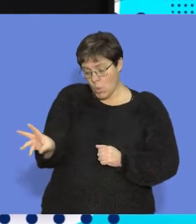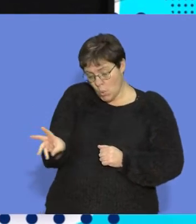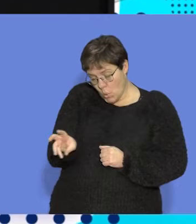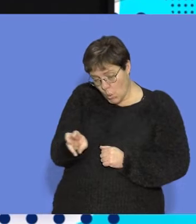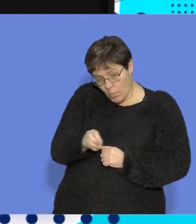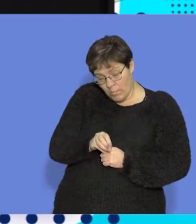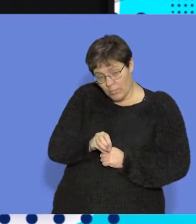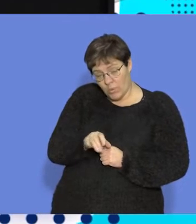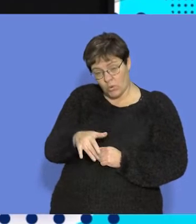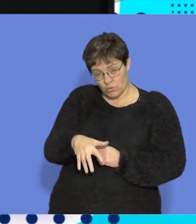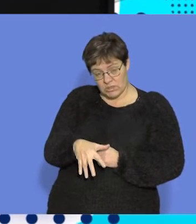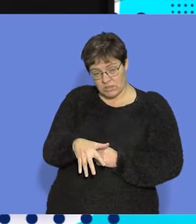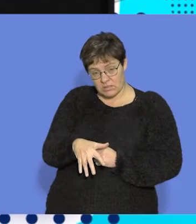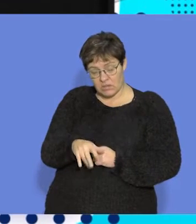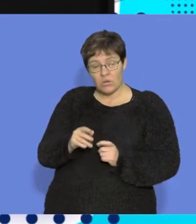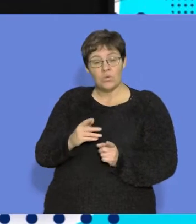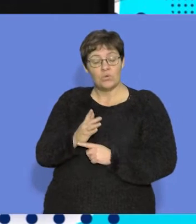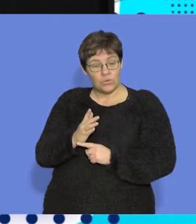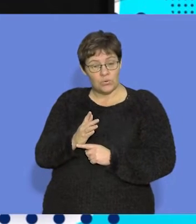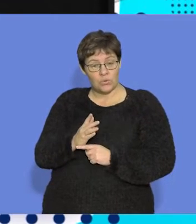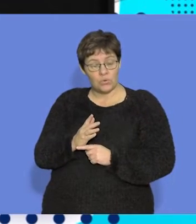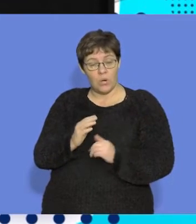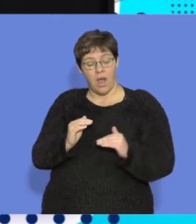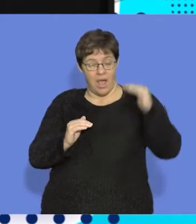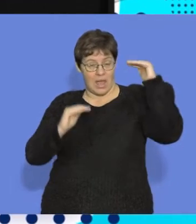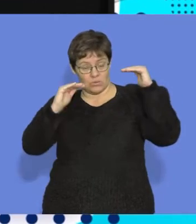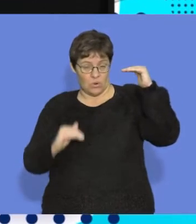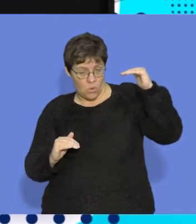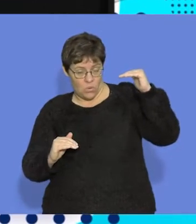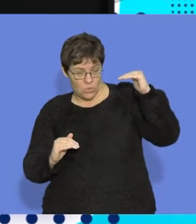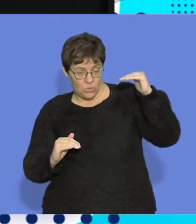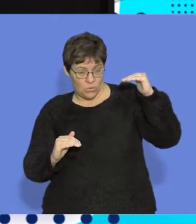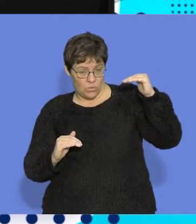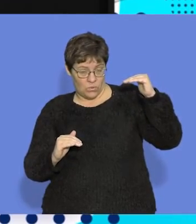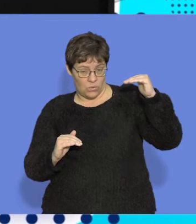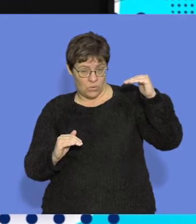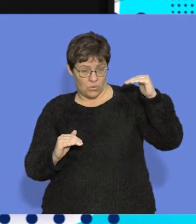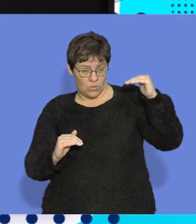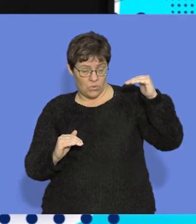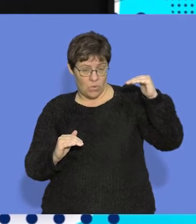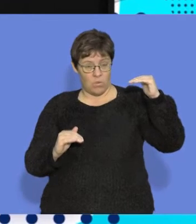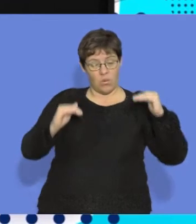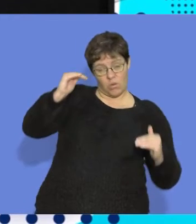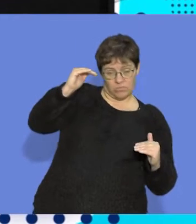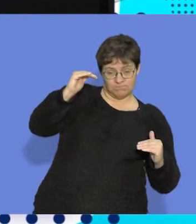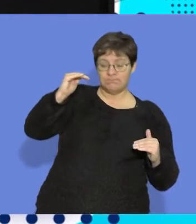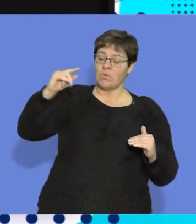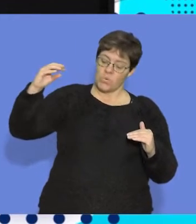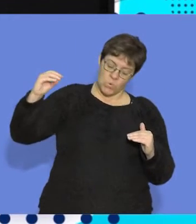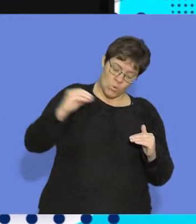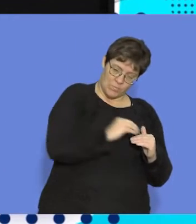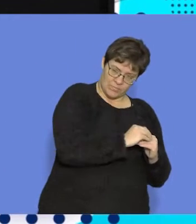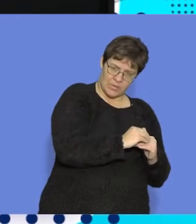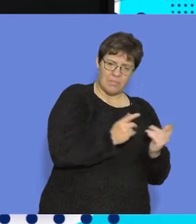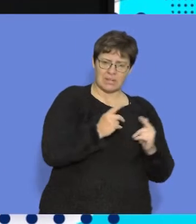remember it's sucked in by concentration differences, and the water goes into the xylem, what happens to the water already in the